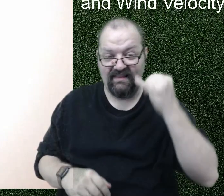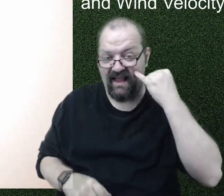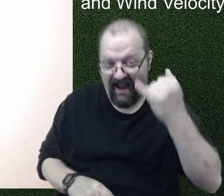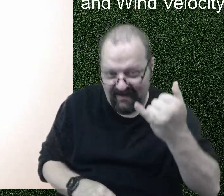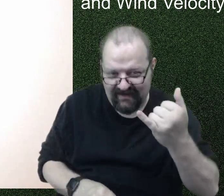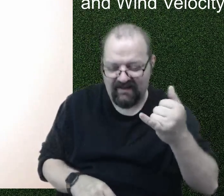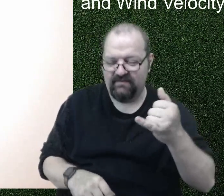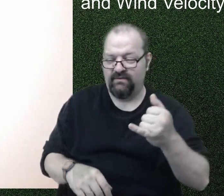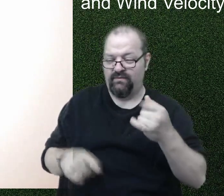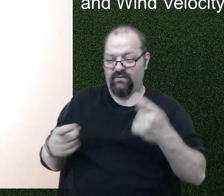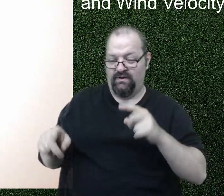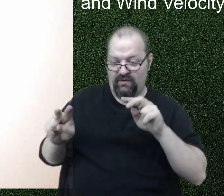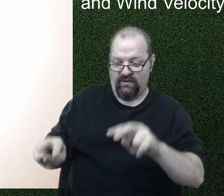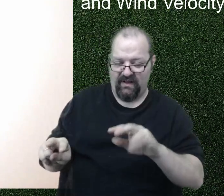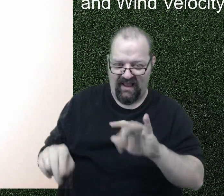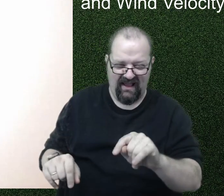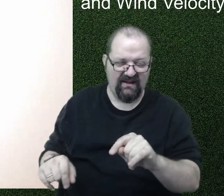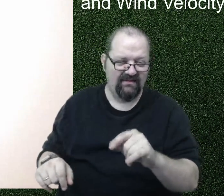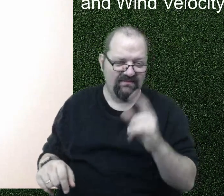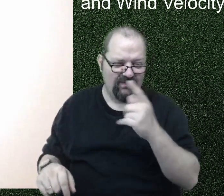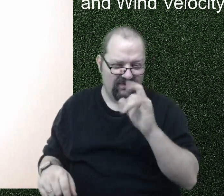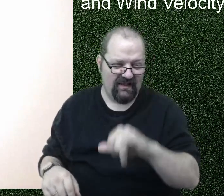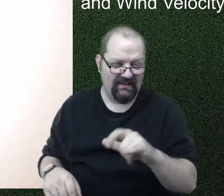wind velocity.